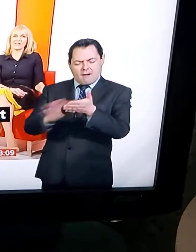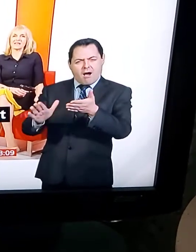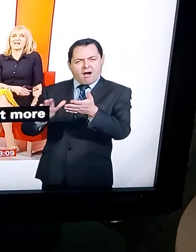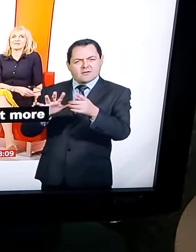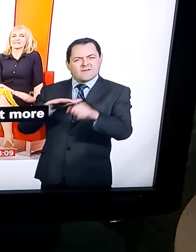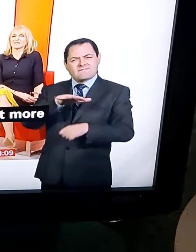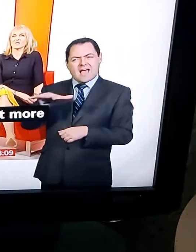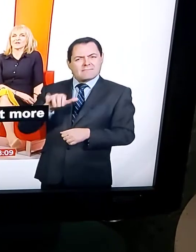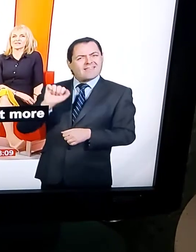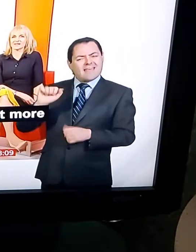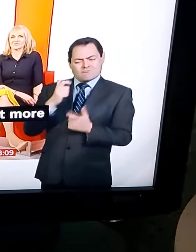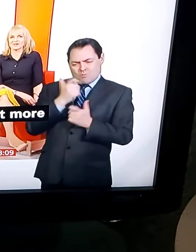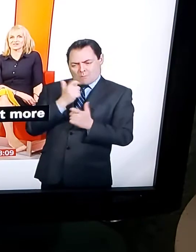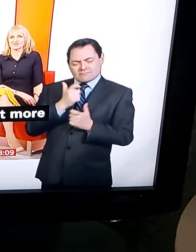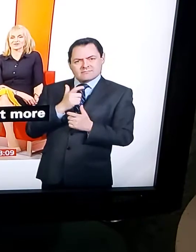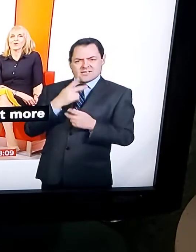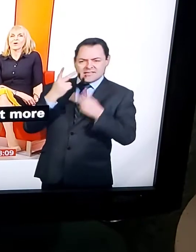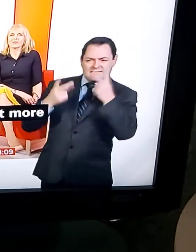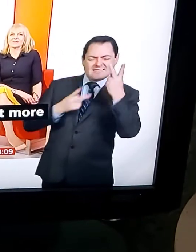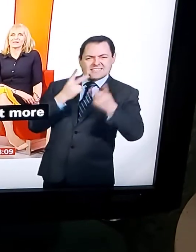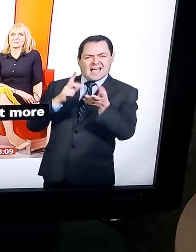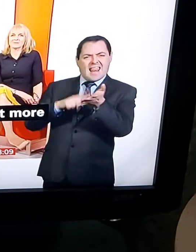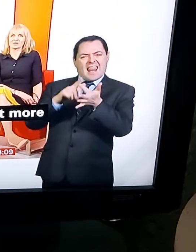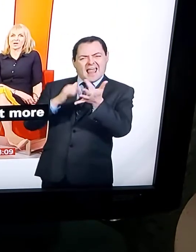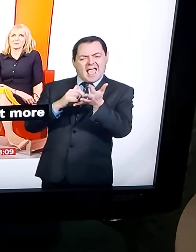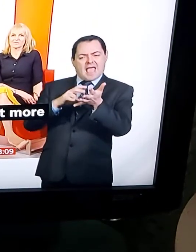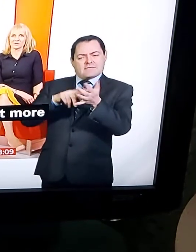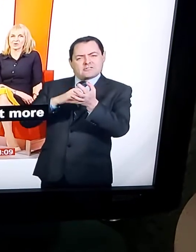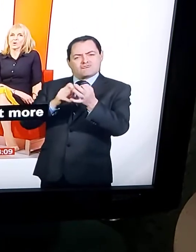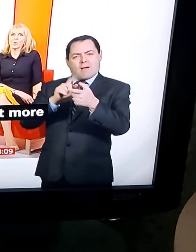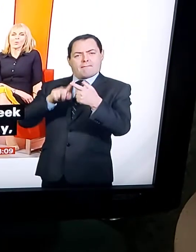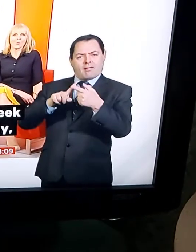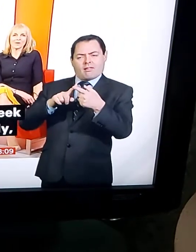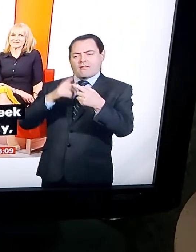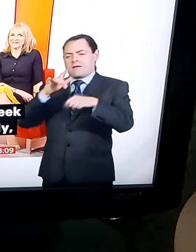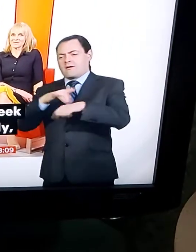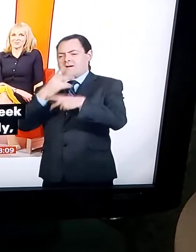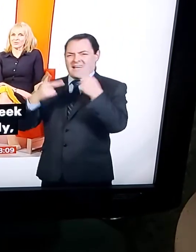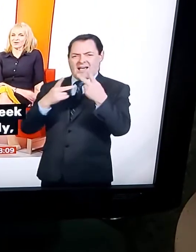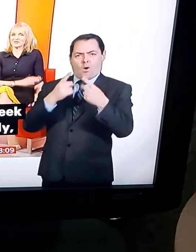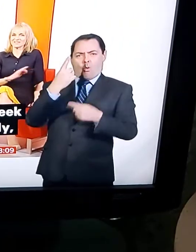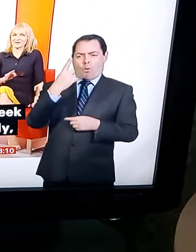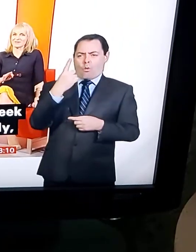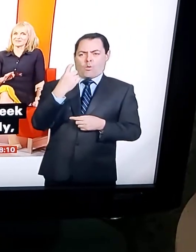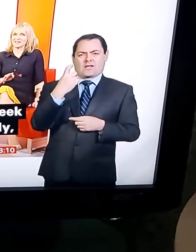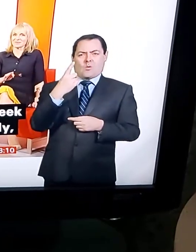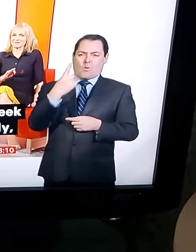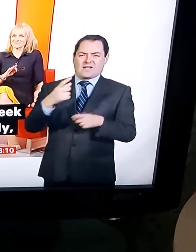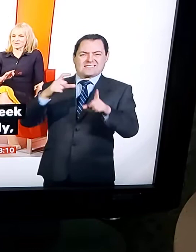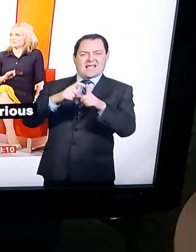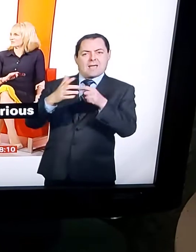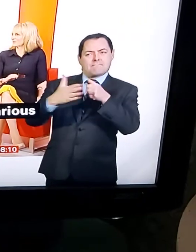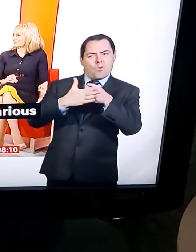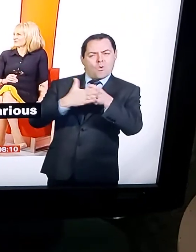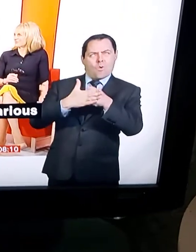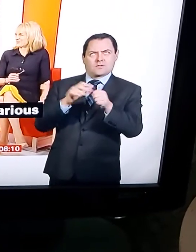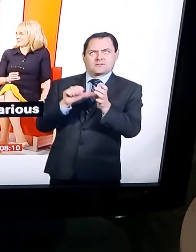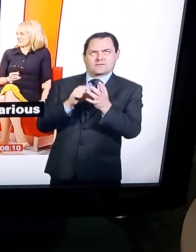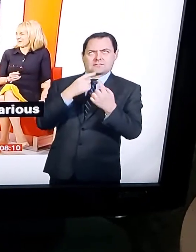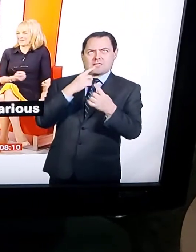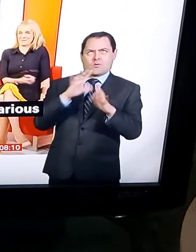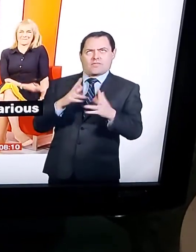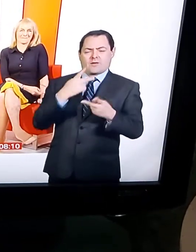their hilarious self-isolation rendition of their Les Miserables song, One Day More. I tried to say it without singing, but it's quite difficult. It's been very